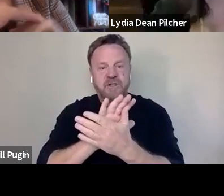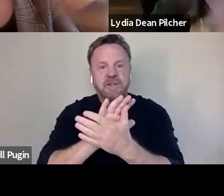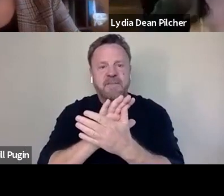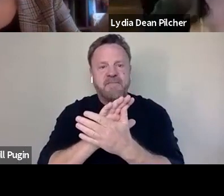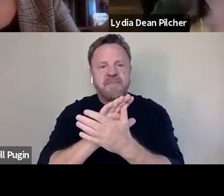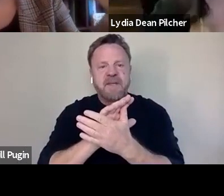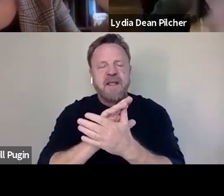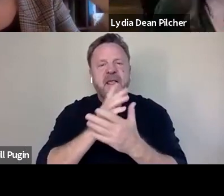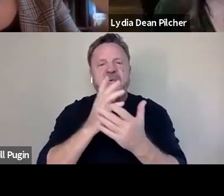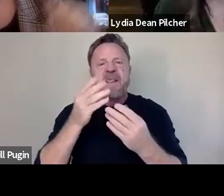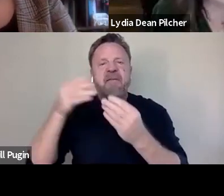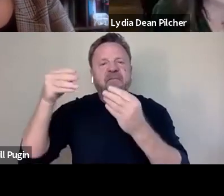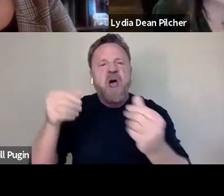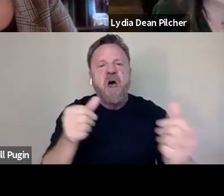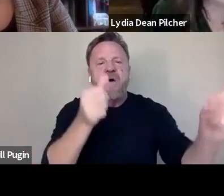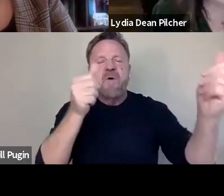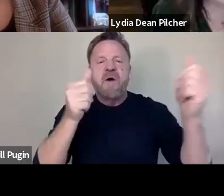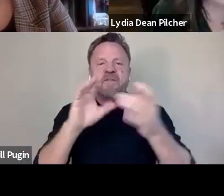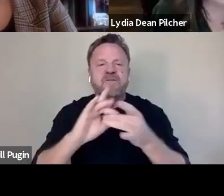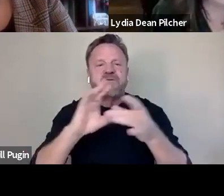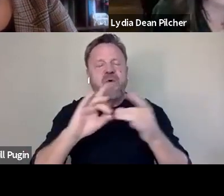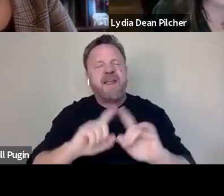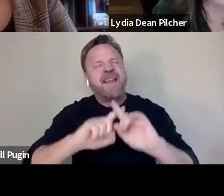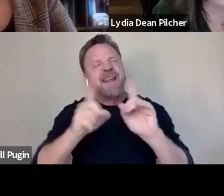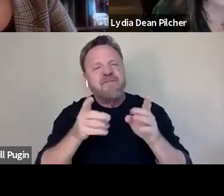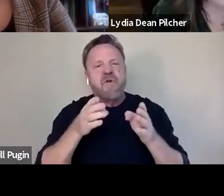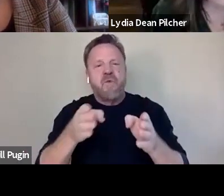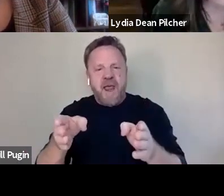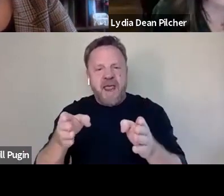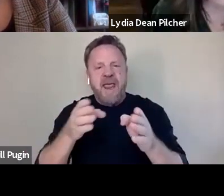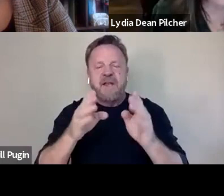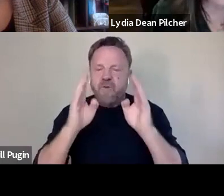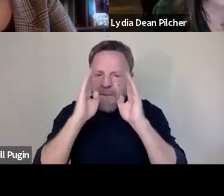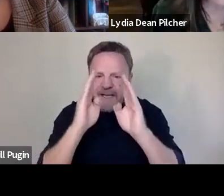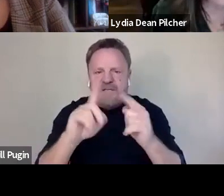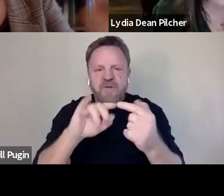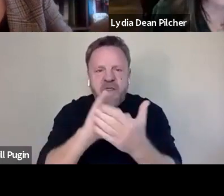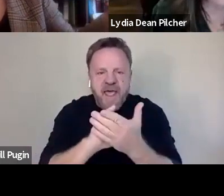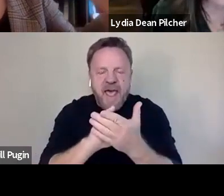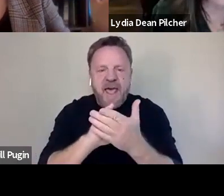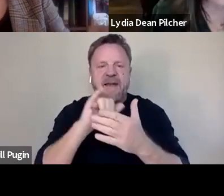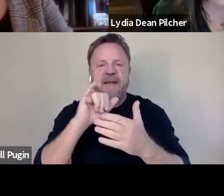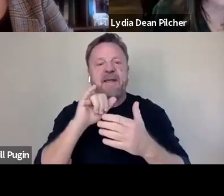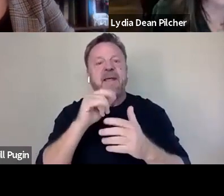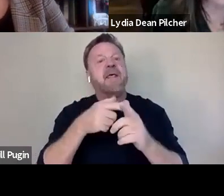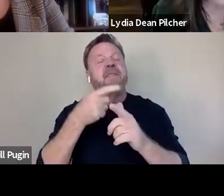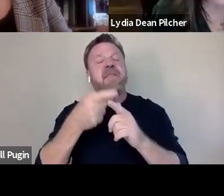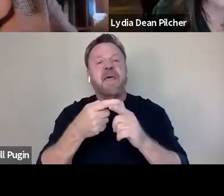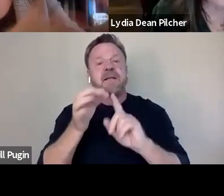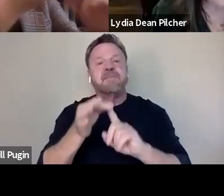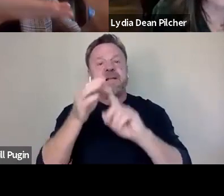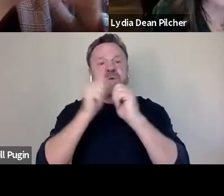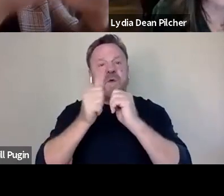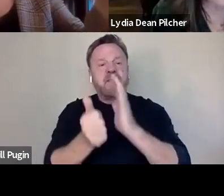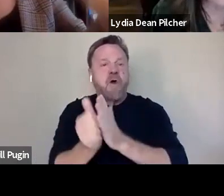really the flow of the story in a different way, and paying attention to that, and looking at, and then especially with the archival,